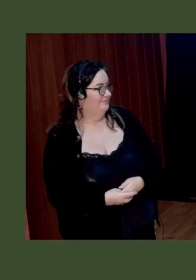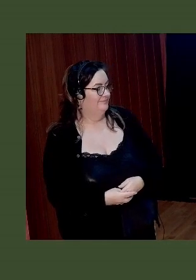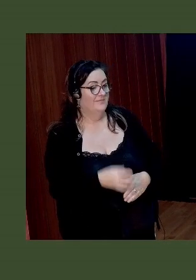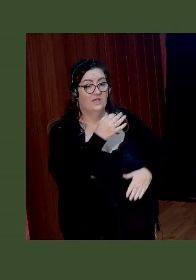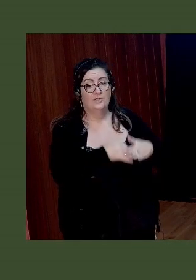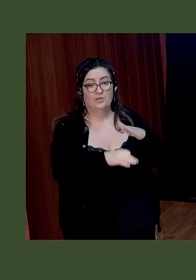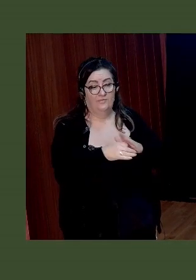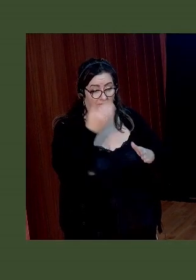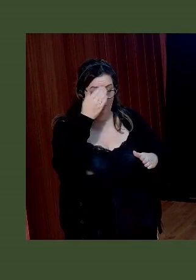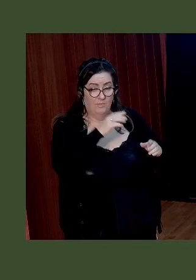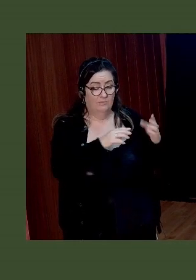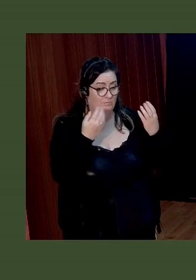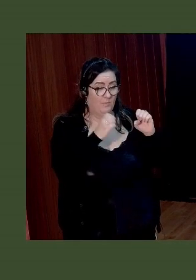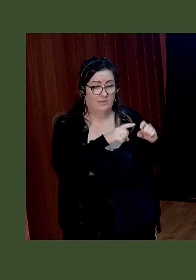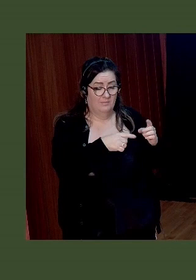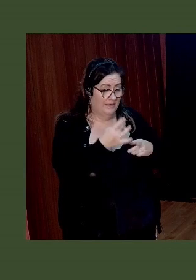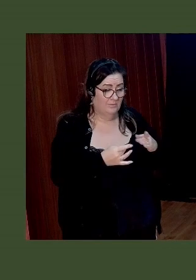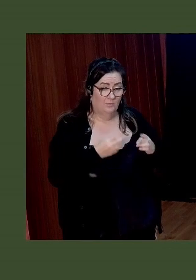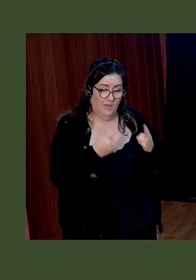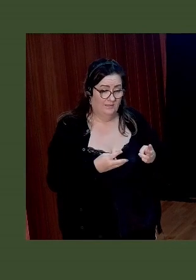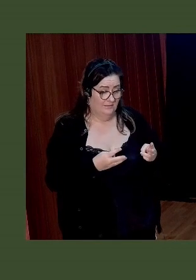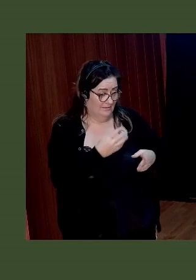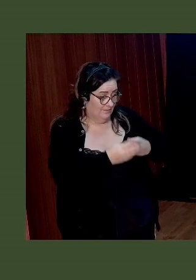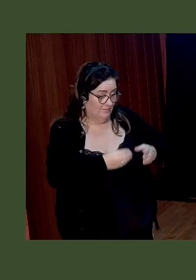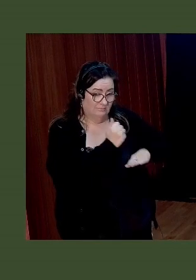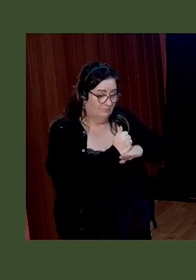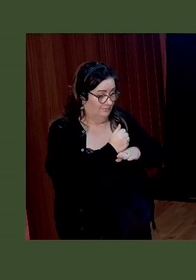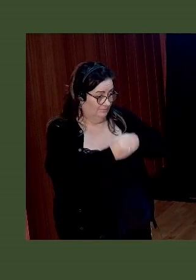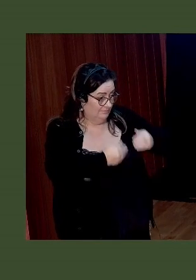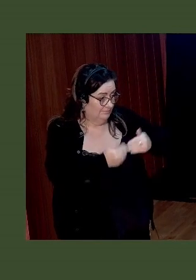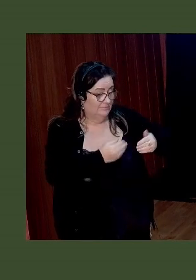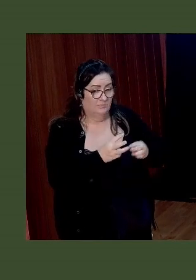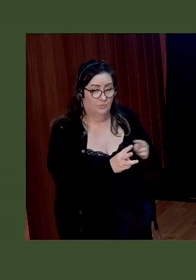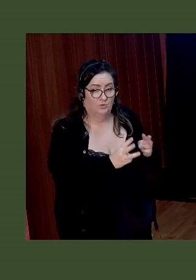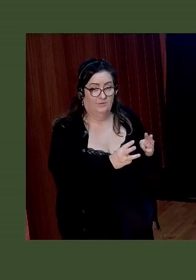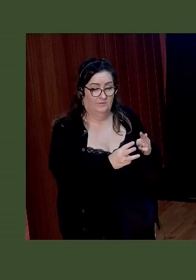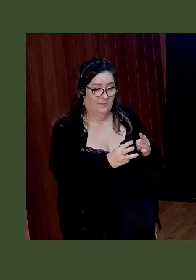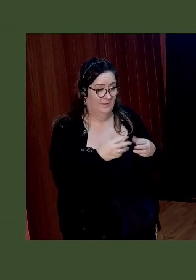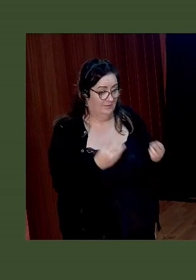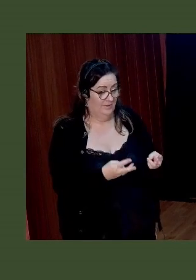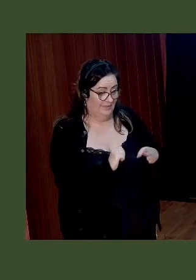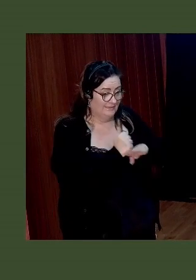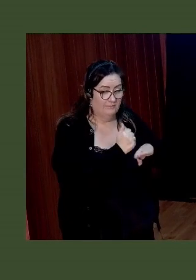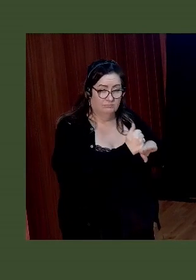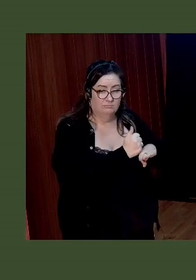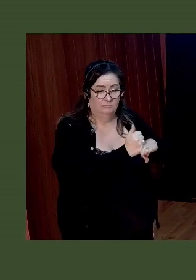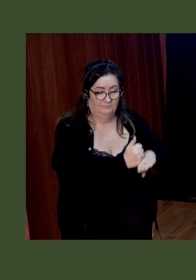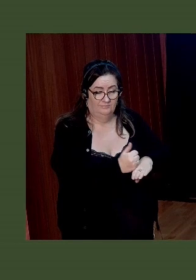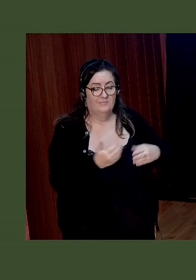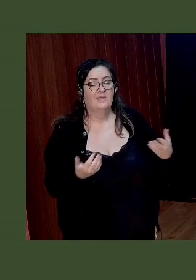The Government of the Republic made every effort to make the state function. A democratic programme was published,